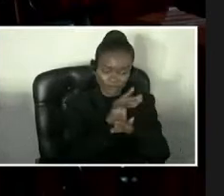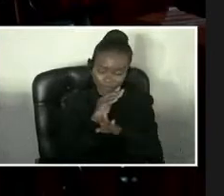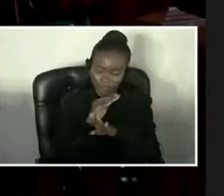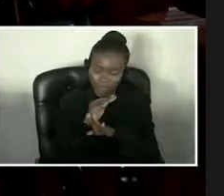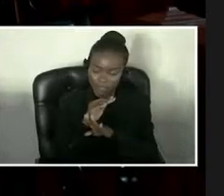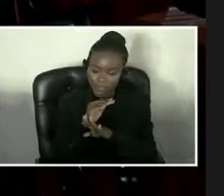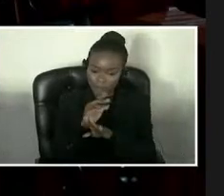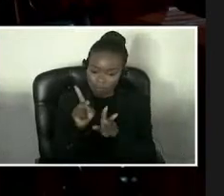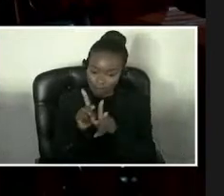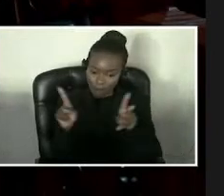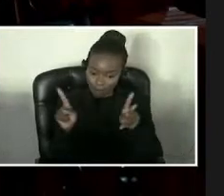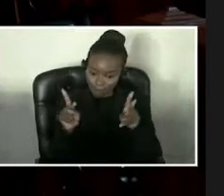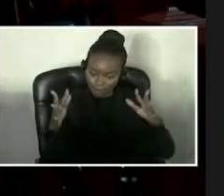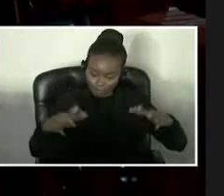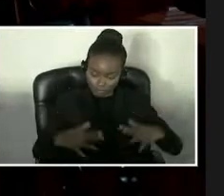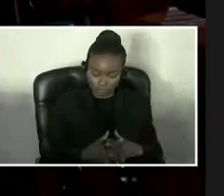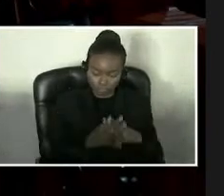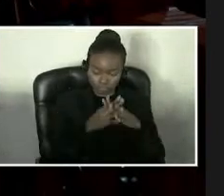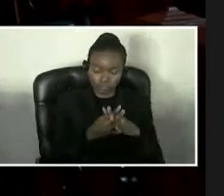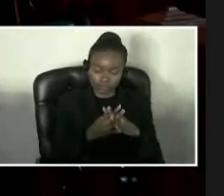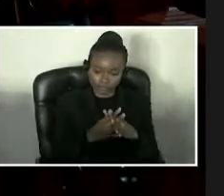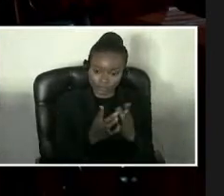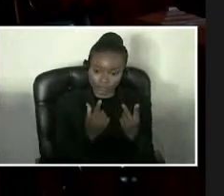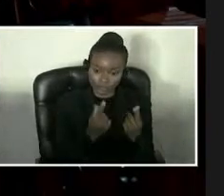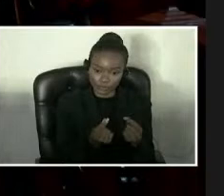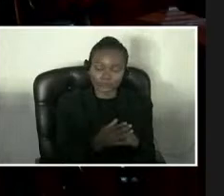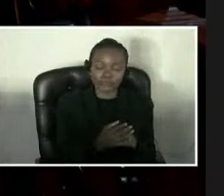resources to be implemented